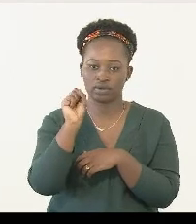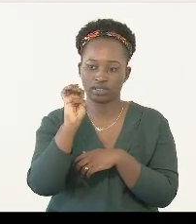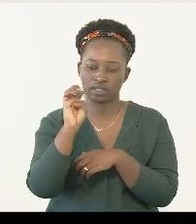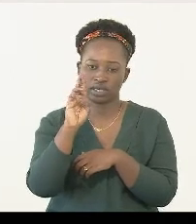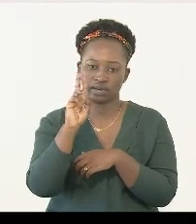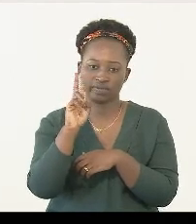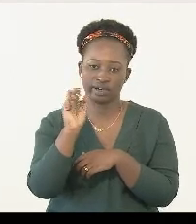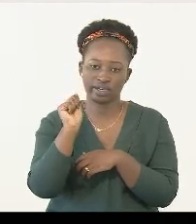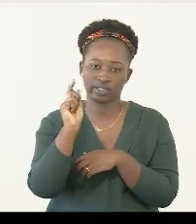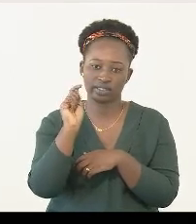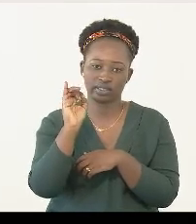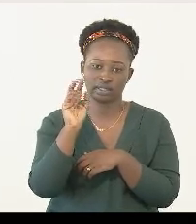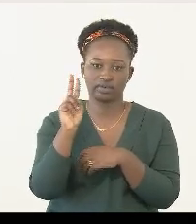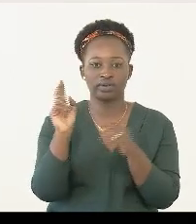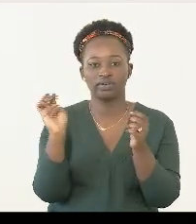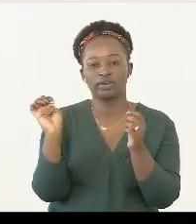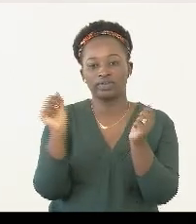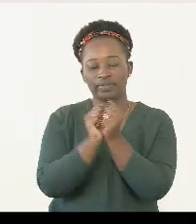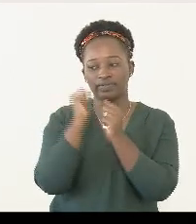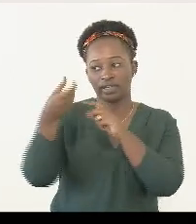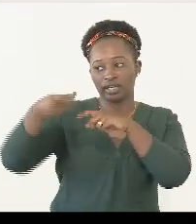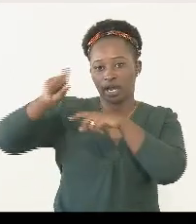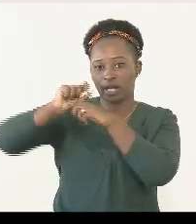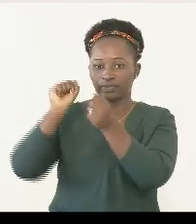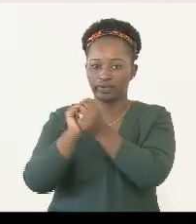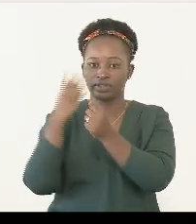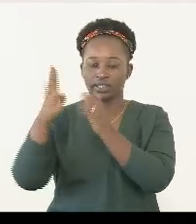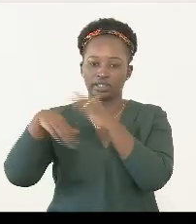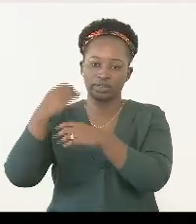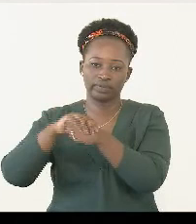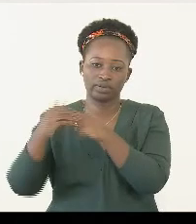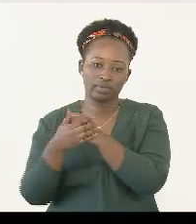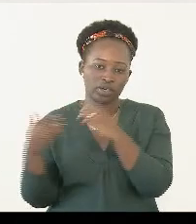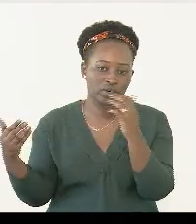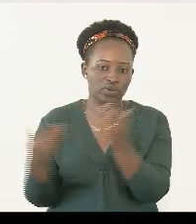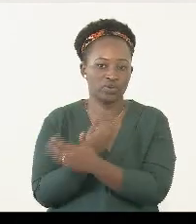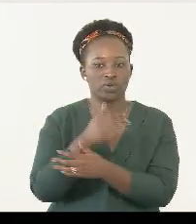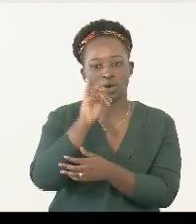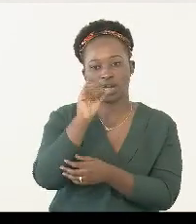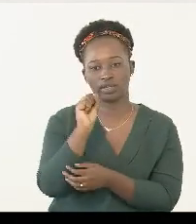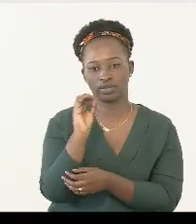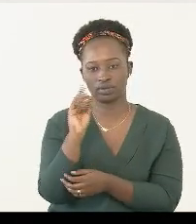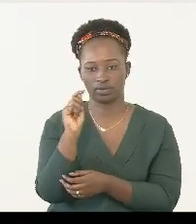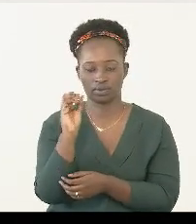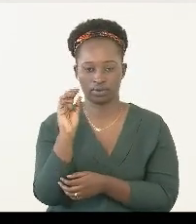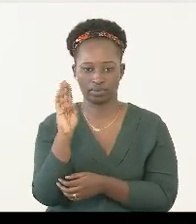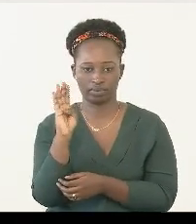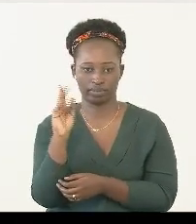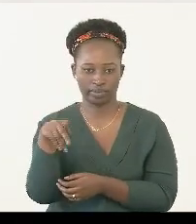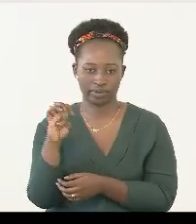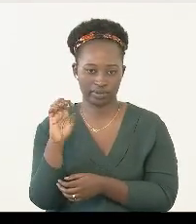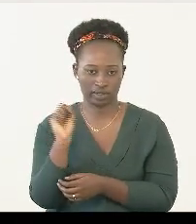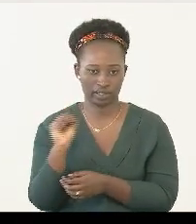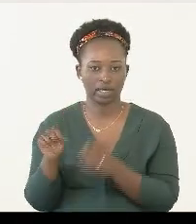15 would have to add up with 14 to be able to form a new and an old strand. So the band